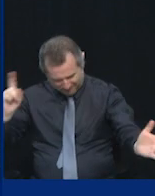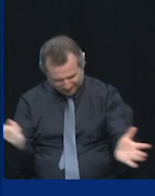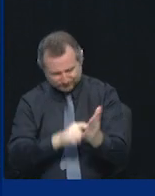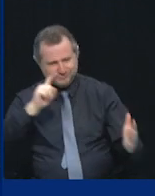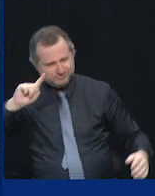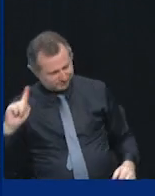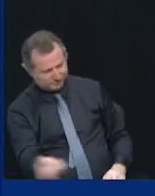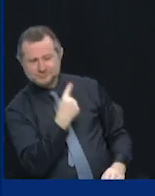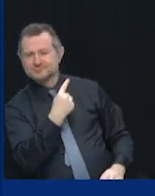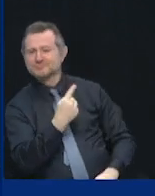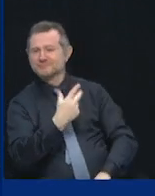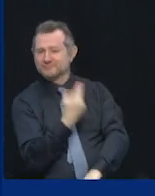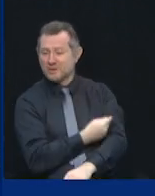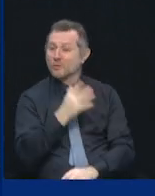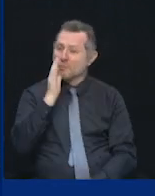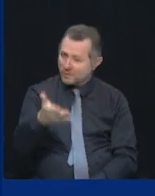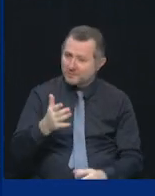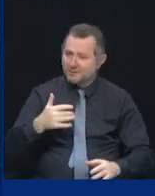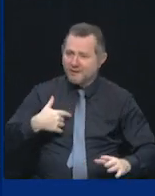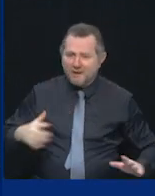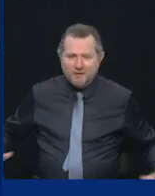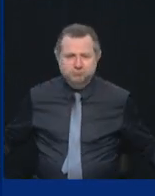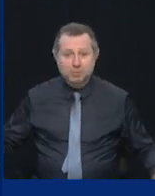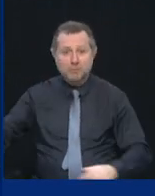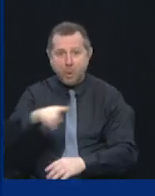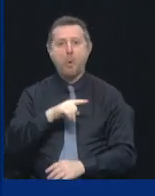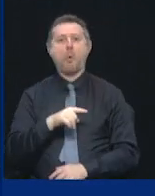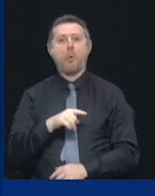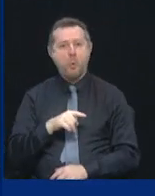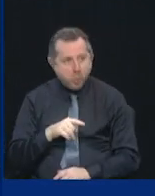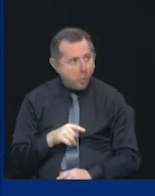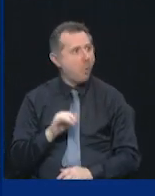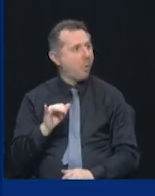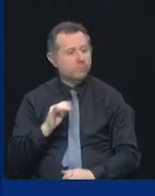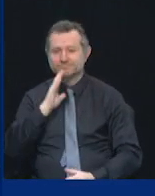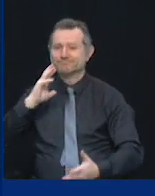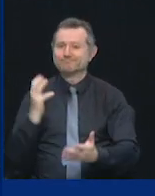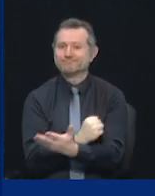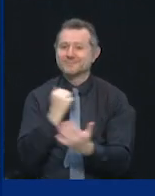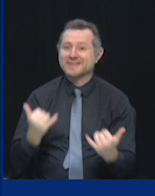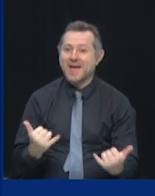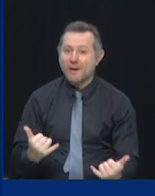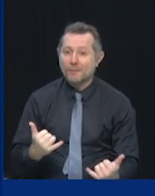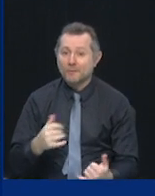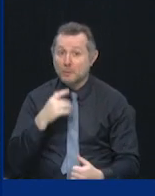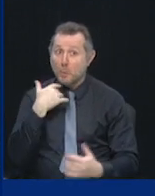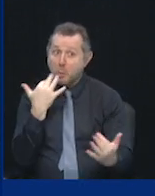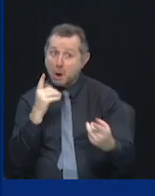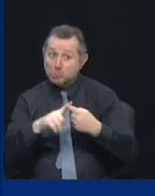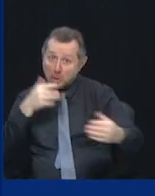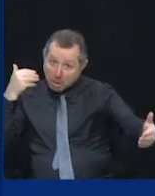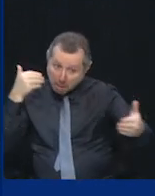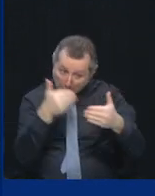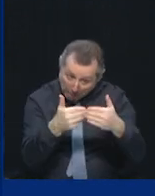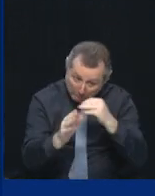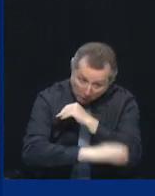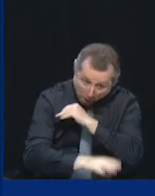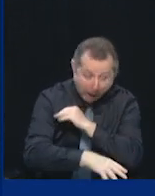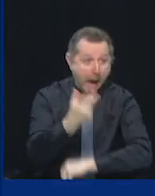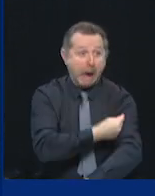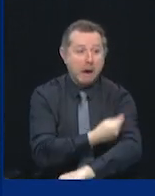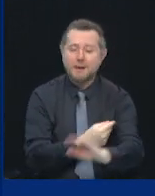major motivation for people to get the vaccine. And if you have to get it by September, you may as well get it now. Why wouldn't you get it